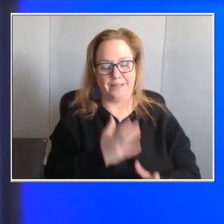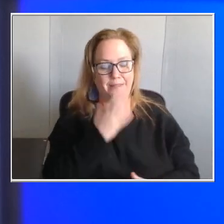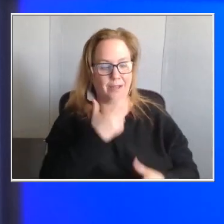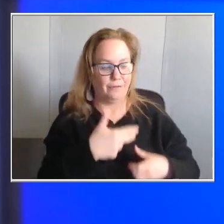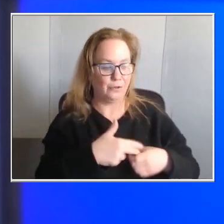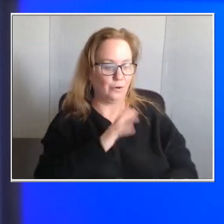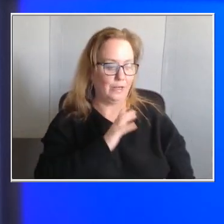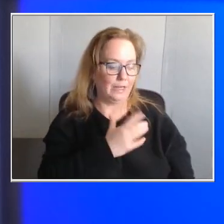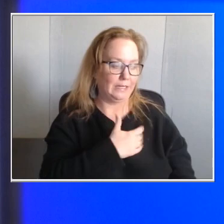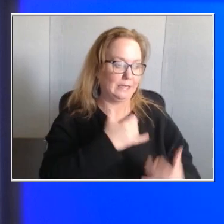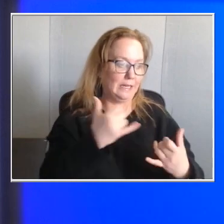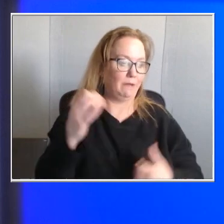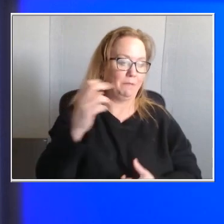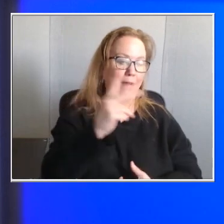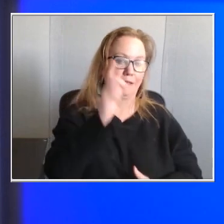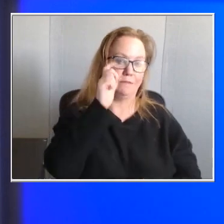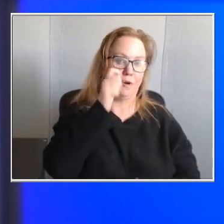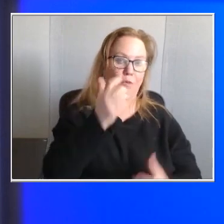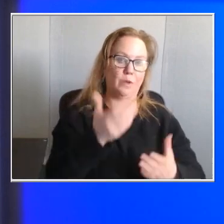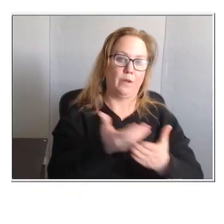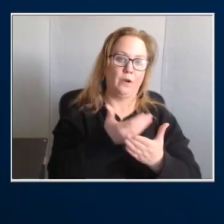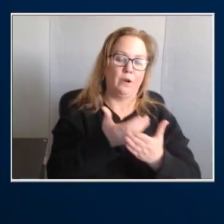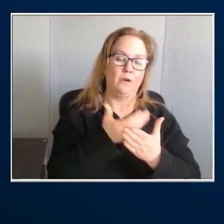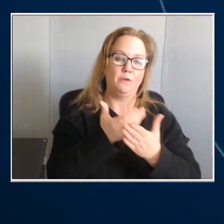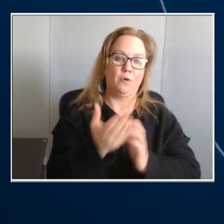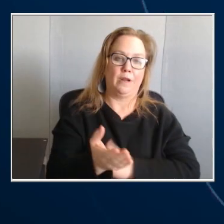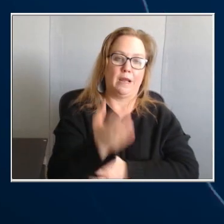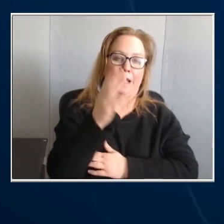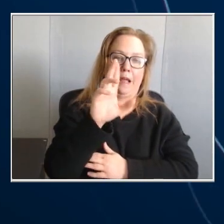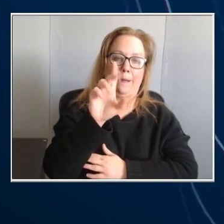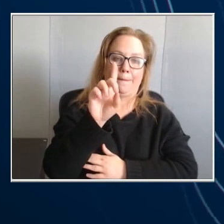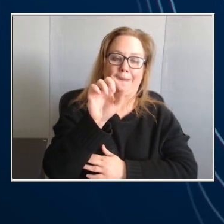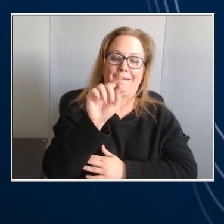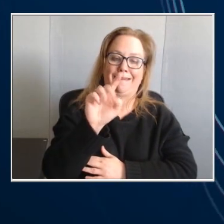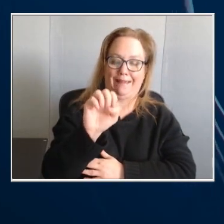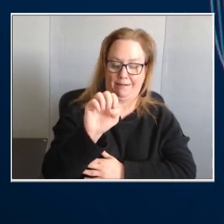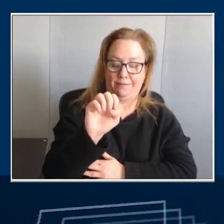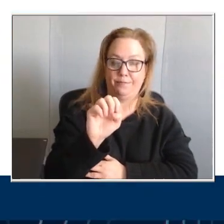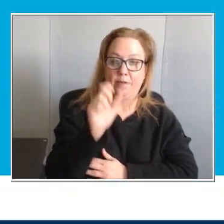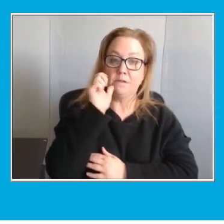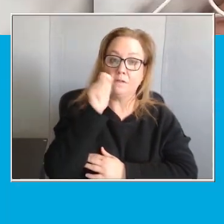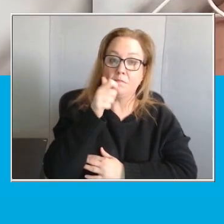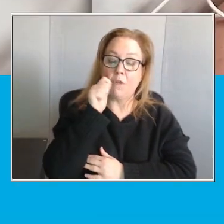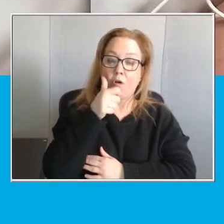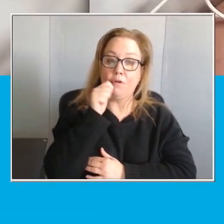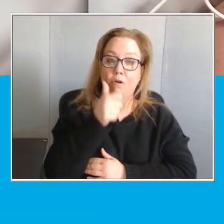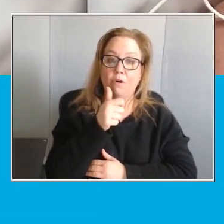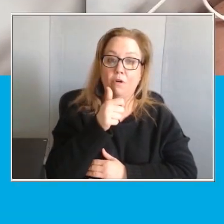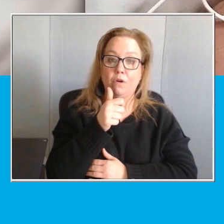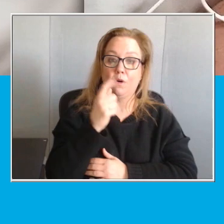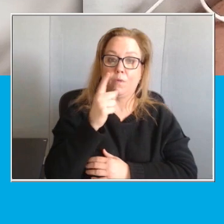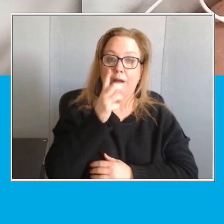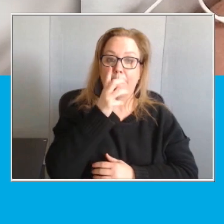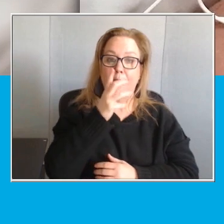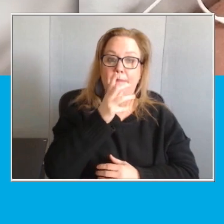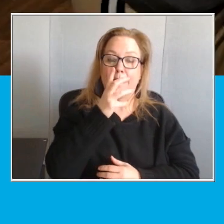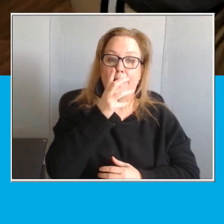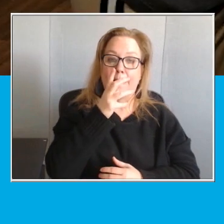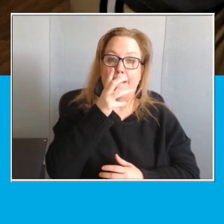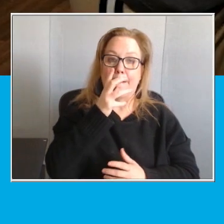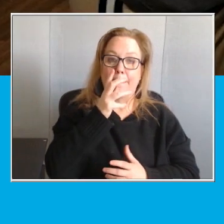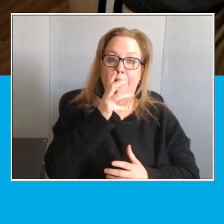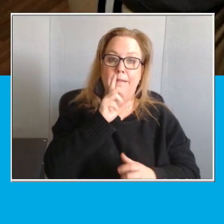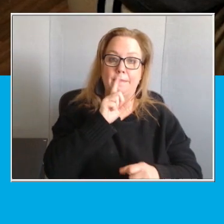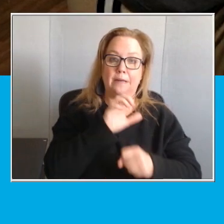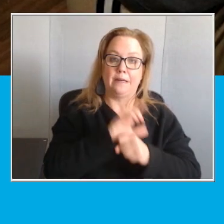course, will be back tomorrow with a new Morning Medical Update. Coming up tomorrow on the Morning Medical Update, one mom committed to chemotherapy